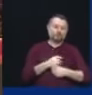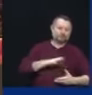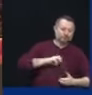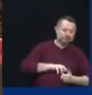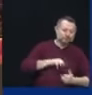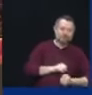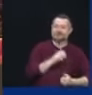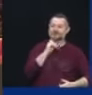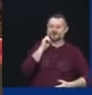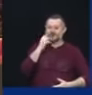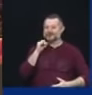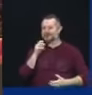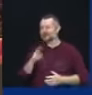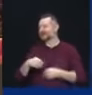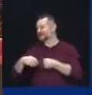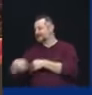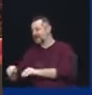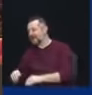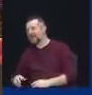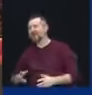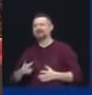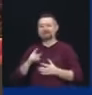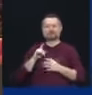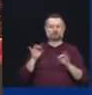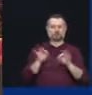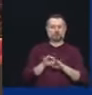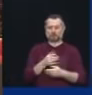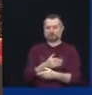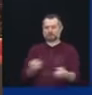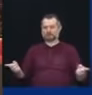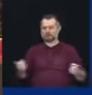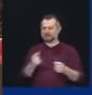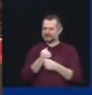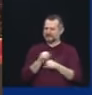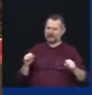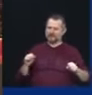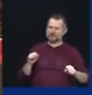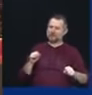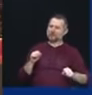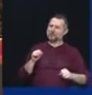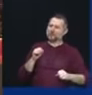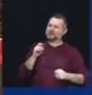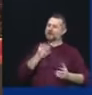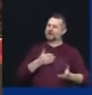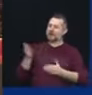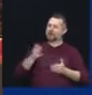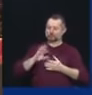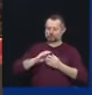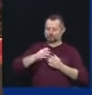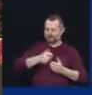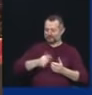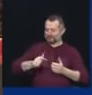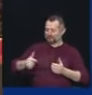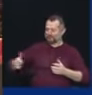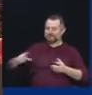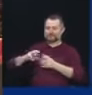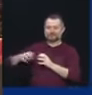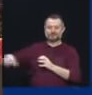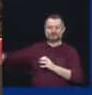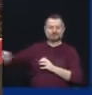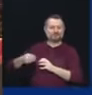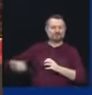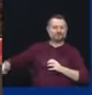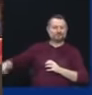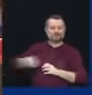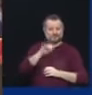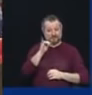that whole supply chain is safe and healthy is key to the success of the New York State economy. As everyone probably knows, we are